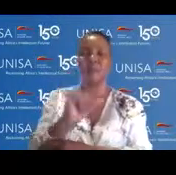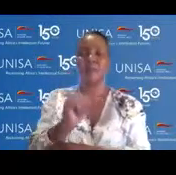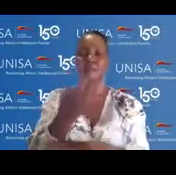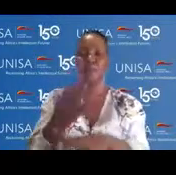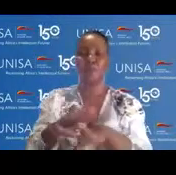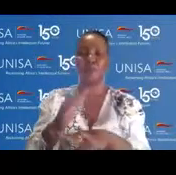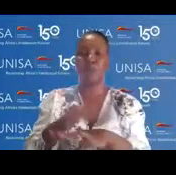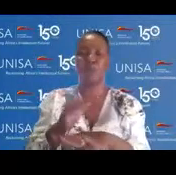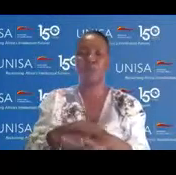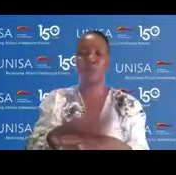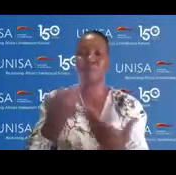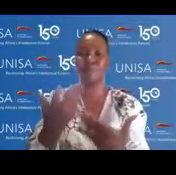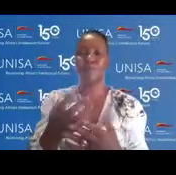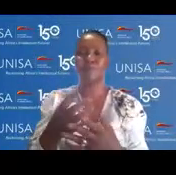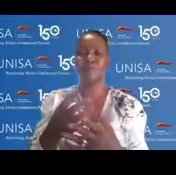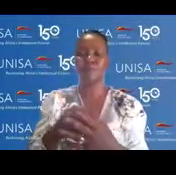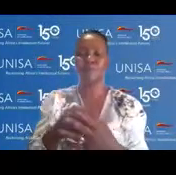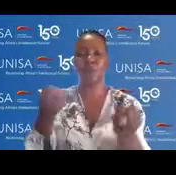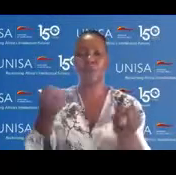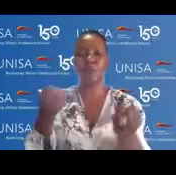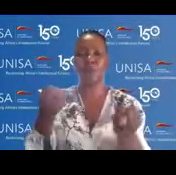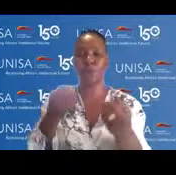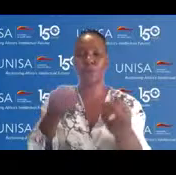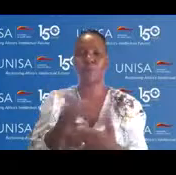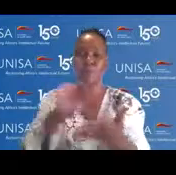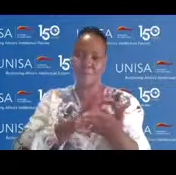cache. Let me go clear them quickly.